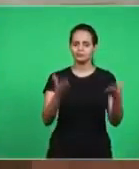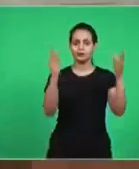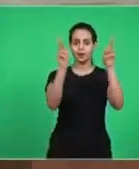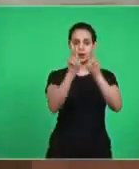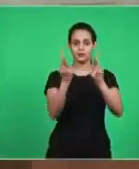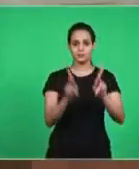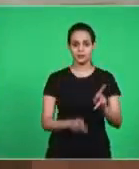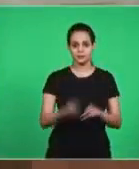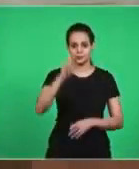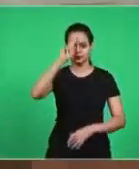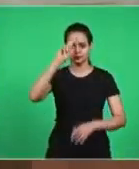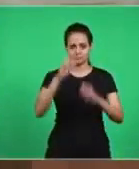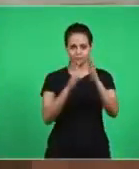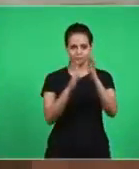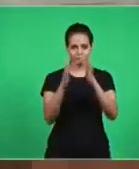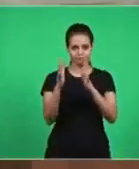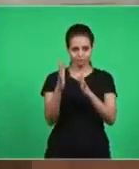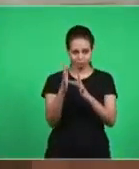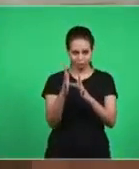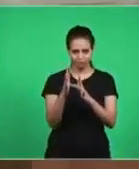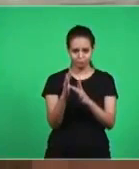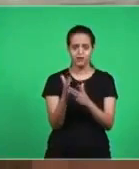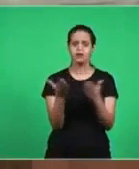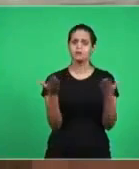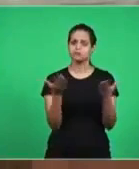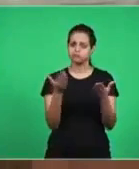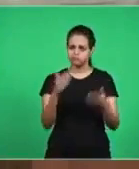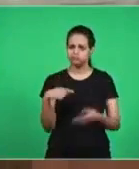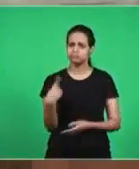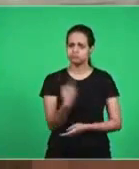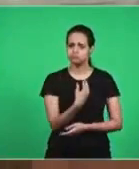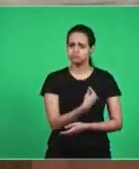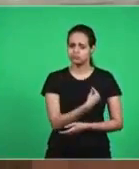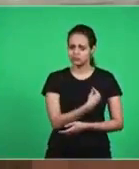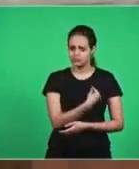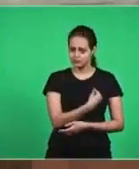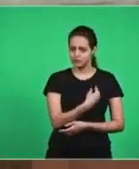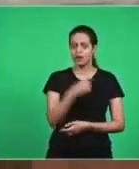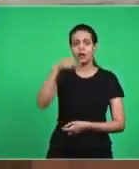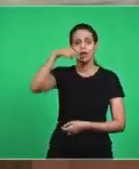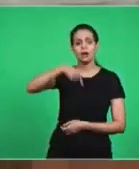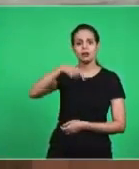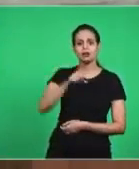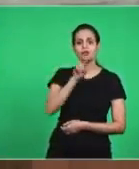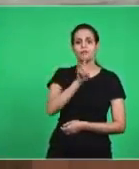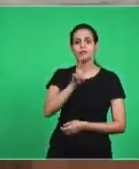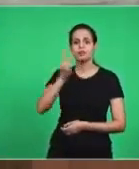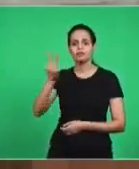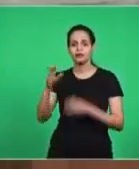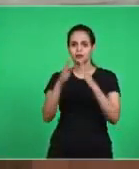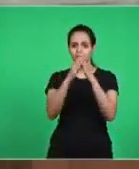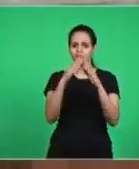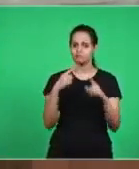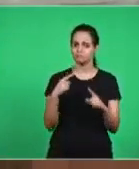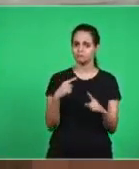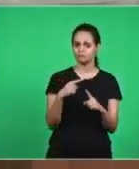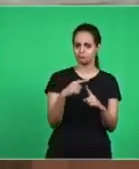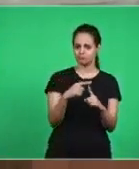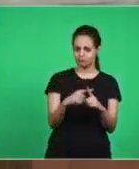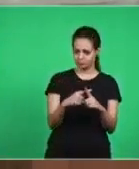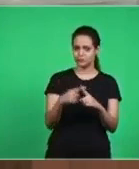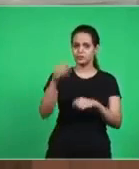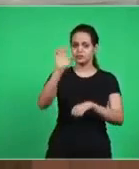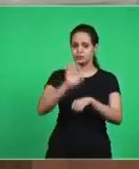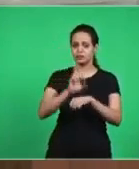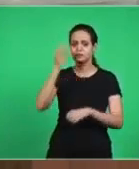Brethren, peace of the Lord, we are transmitting this Sunday school from our studios, Plan 100